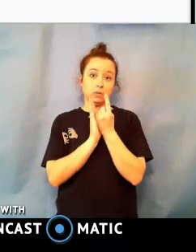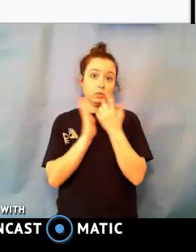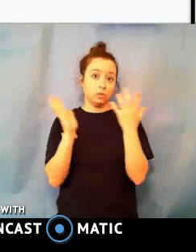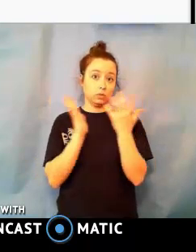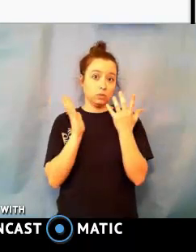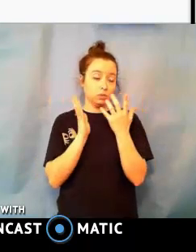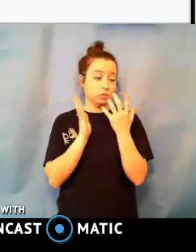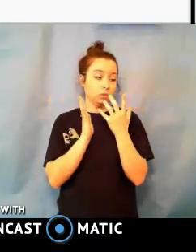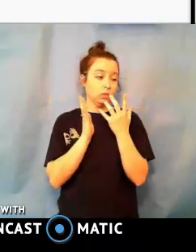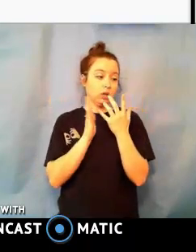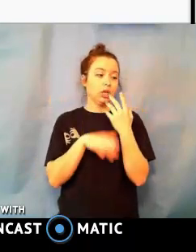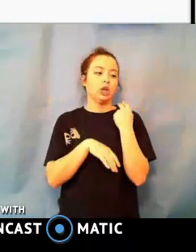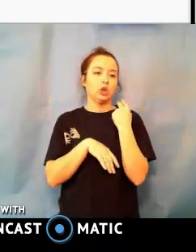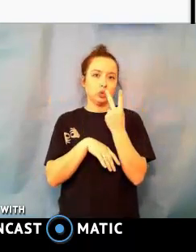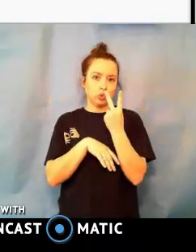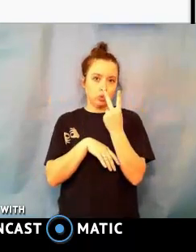so 2.